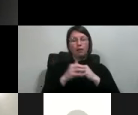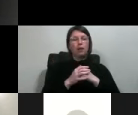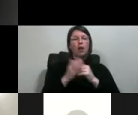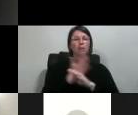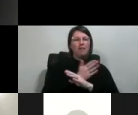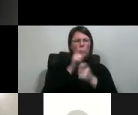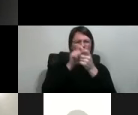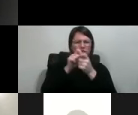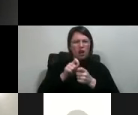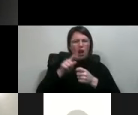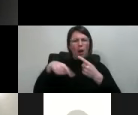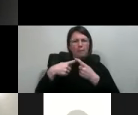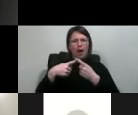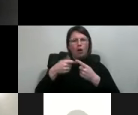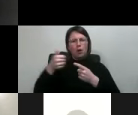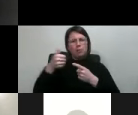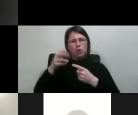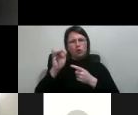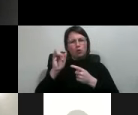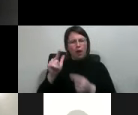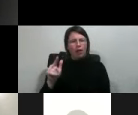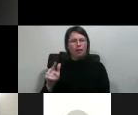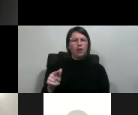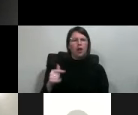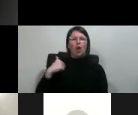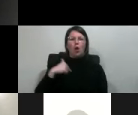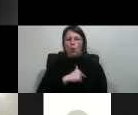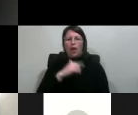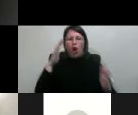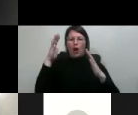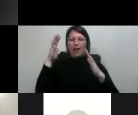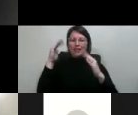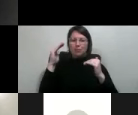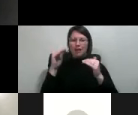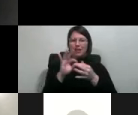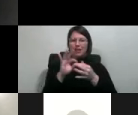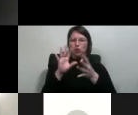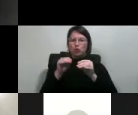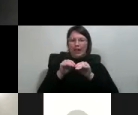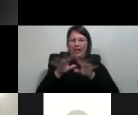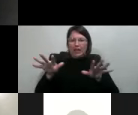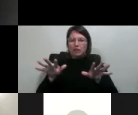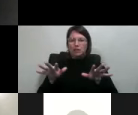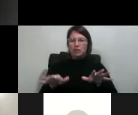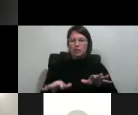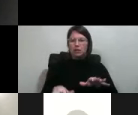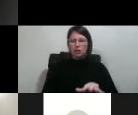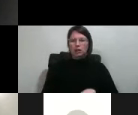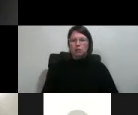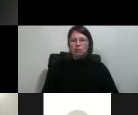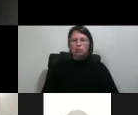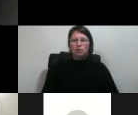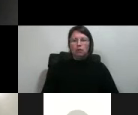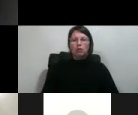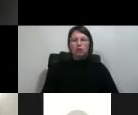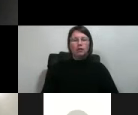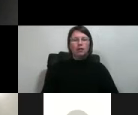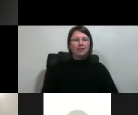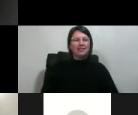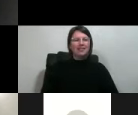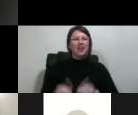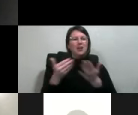rail, I would like to clarify that we are expecting to release our new commuter rail